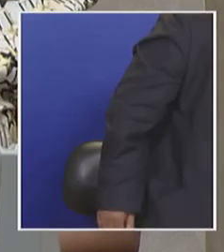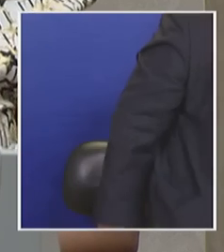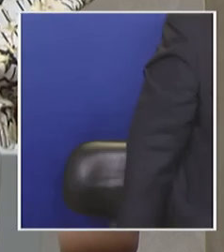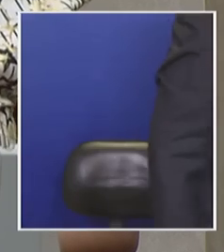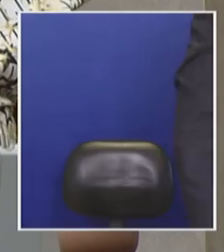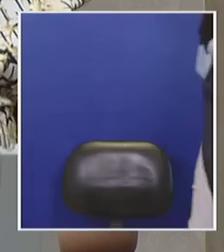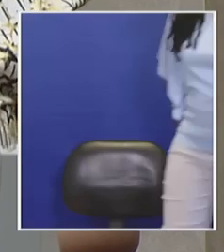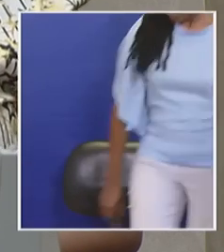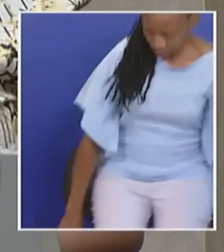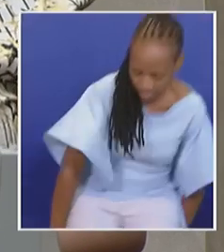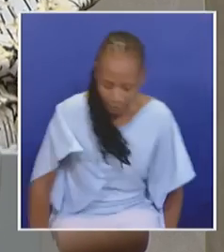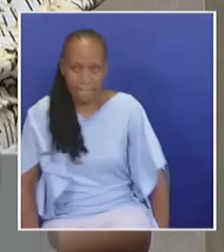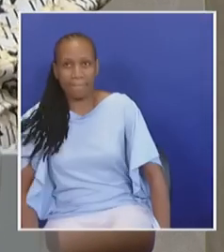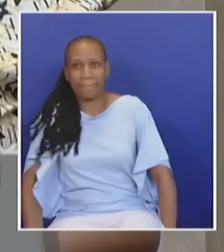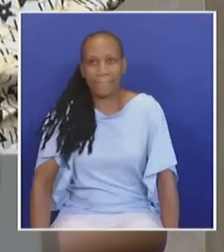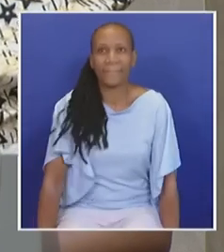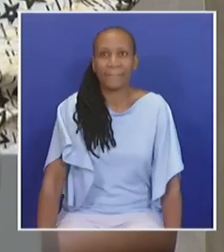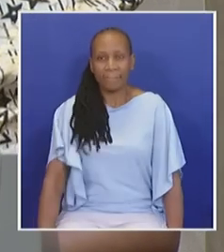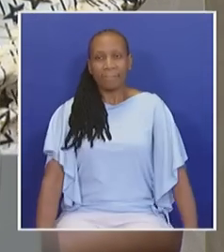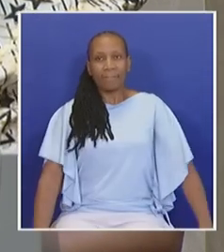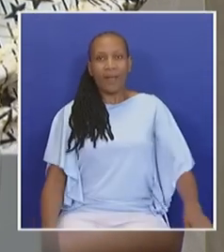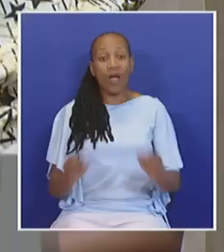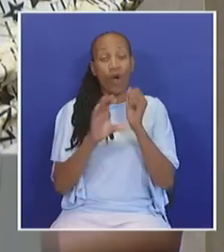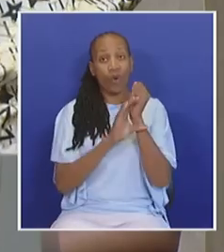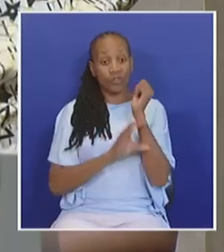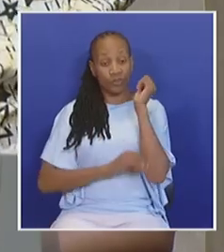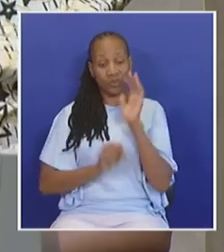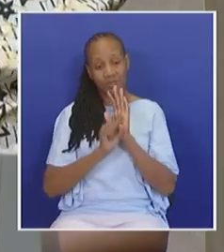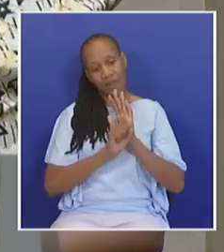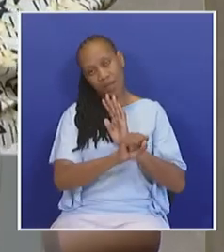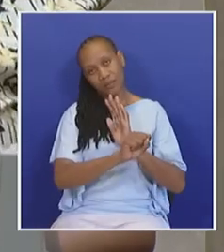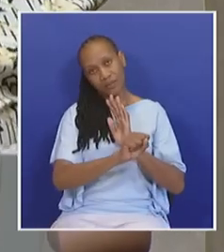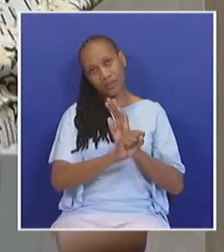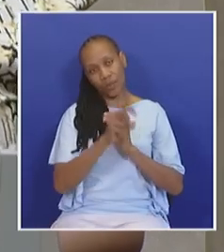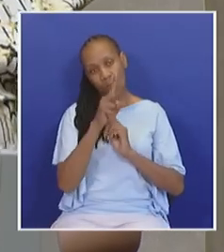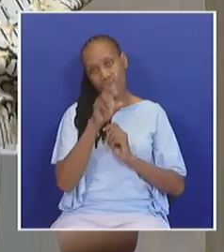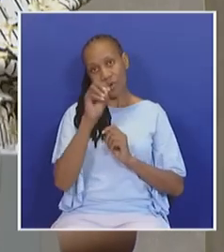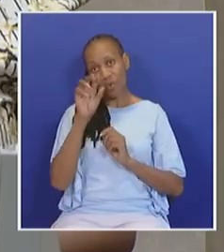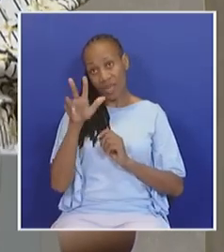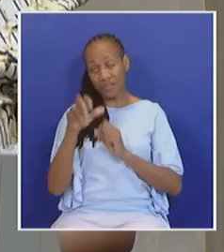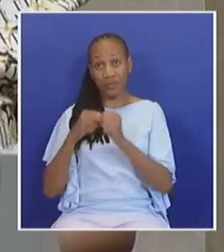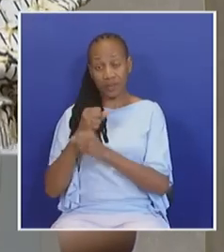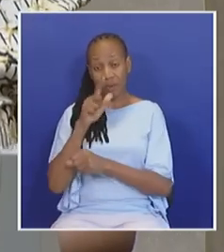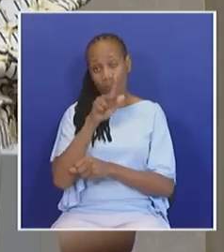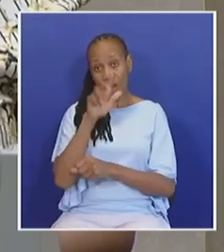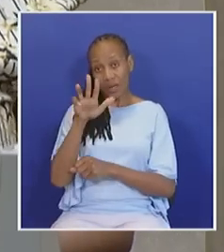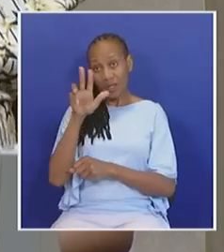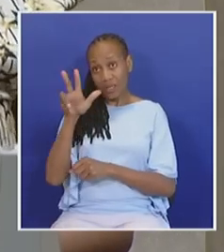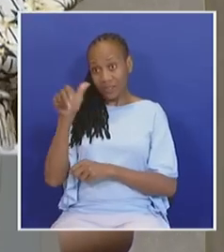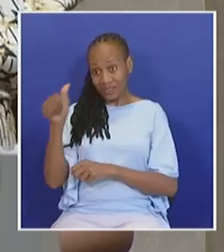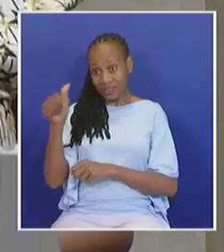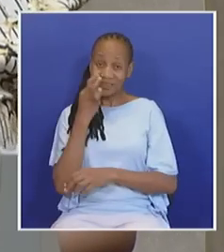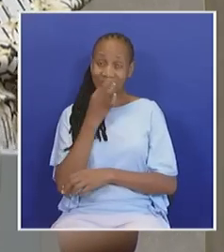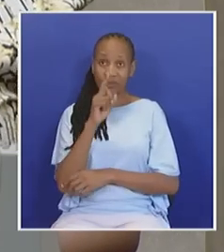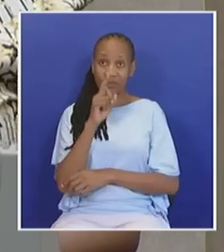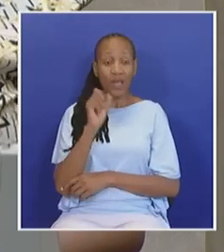of South Africa, Act number 108 of 1996, makes a provision that when a